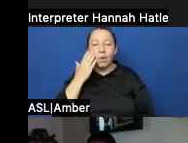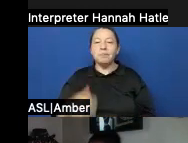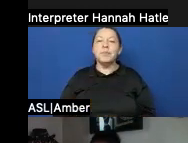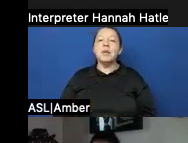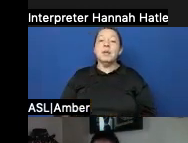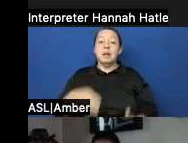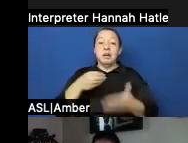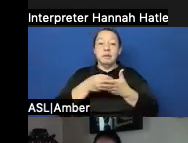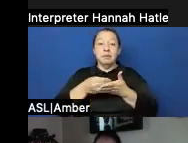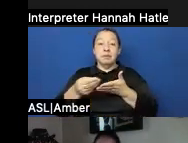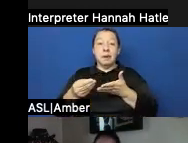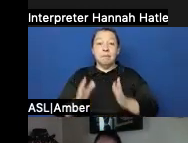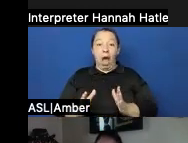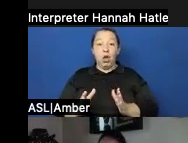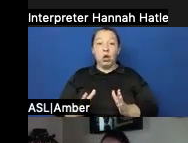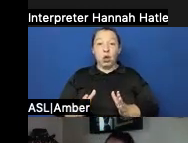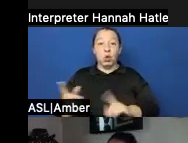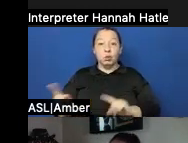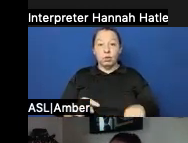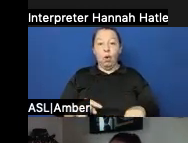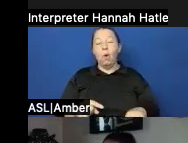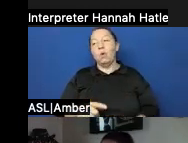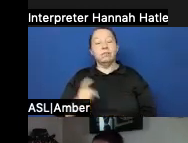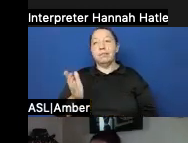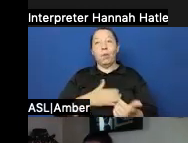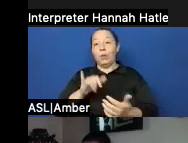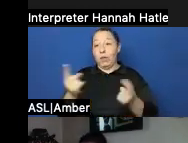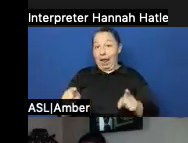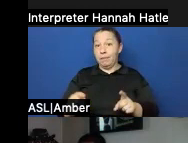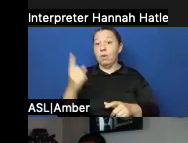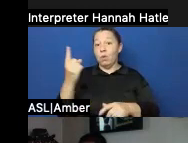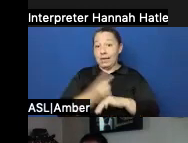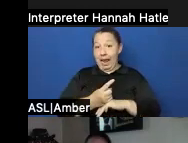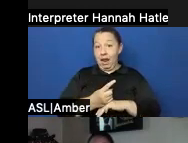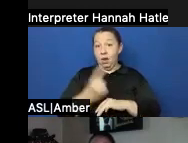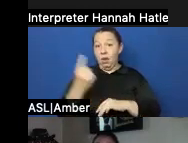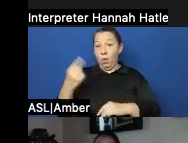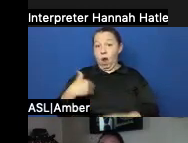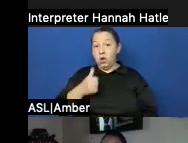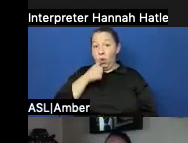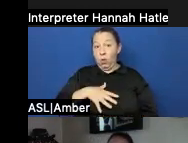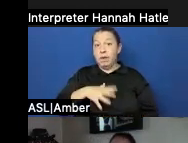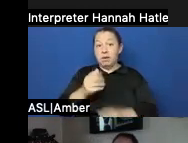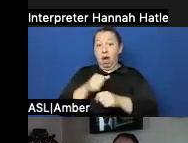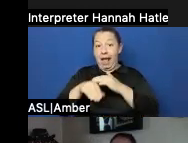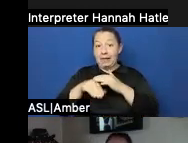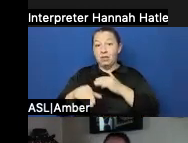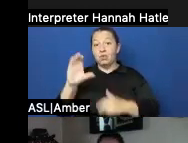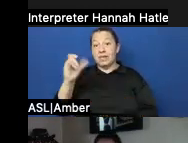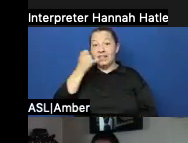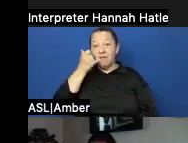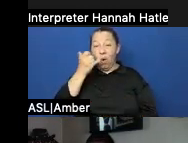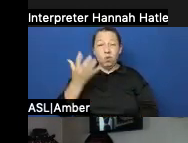would, so that happened. One day, one of the young women got a cell phone somehow out of a dude's pocket or